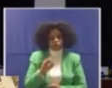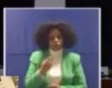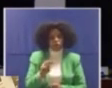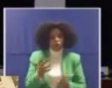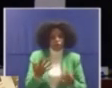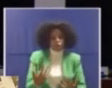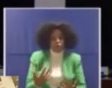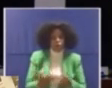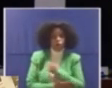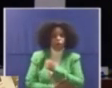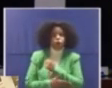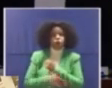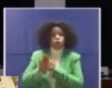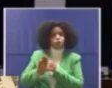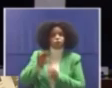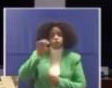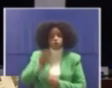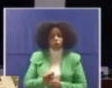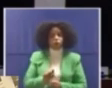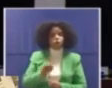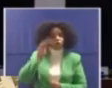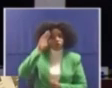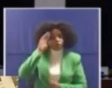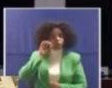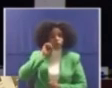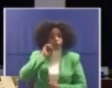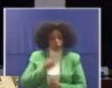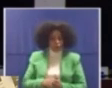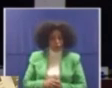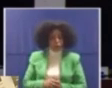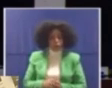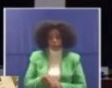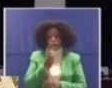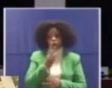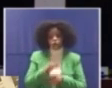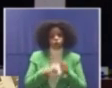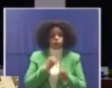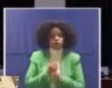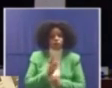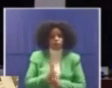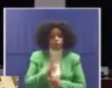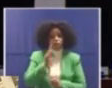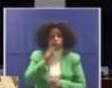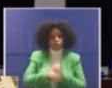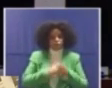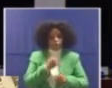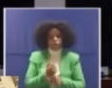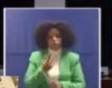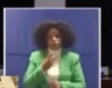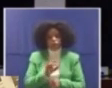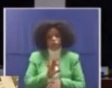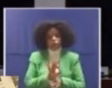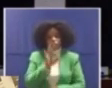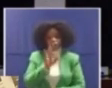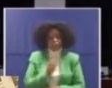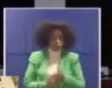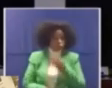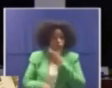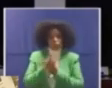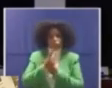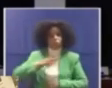Barely 2 years later, in 2013, fighting broke out within the ranks of the